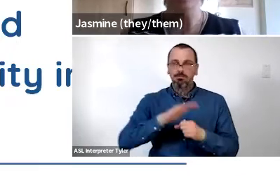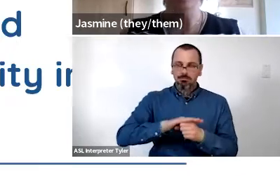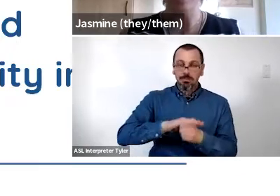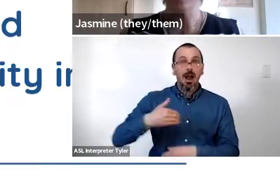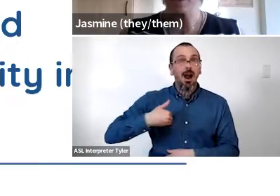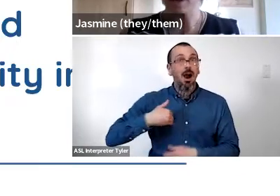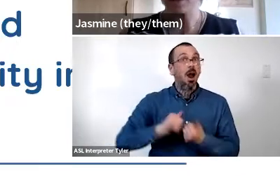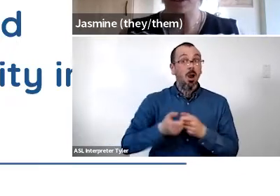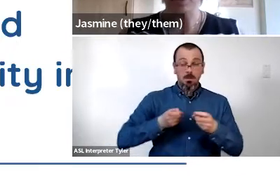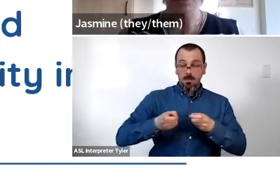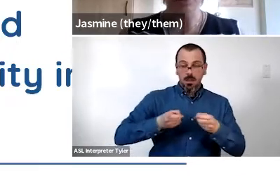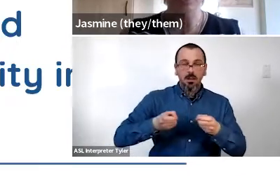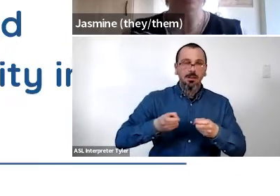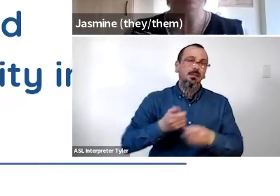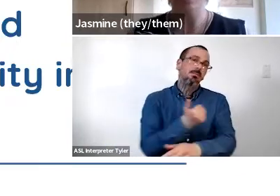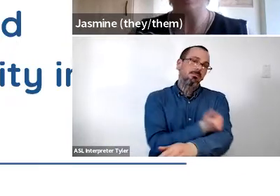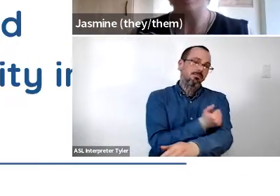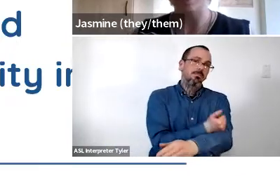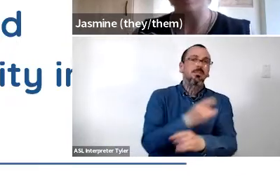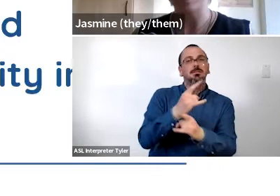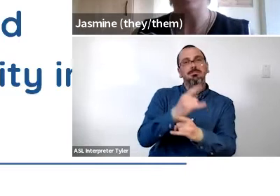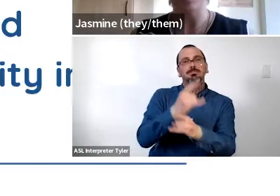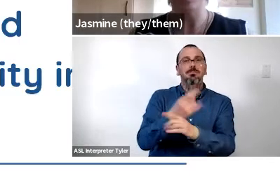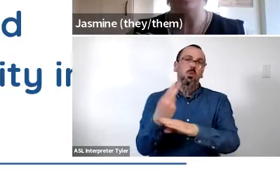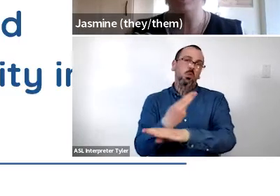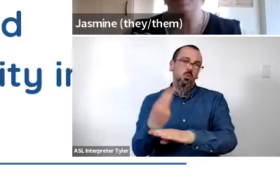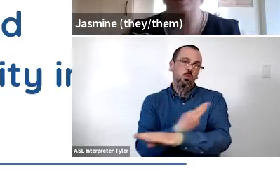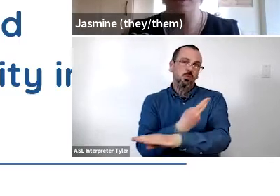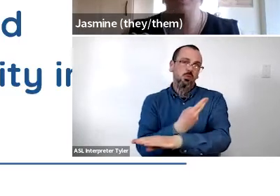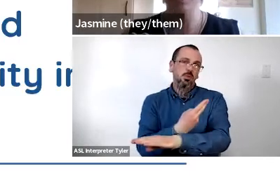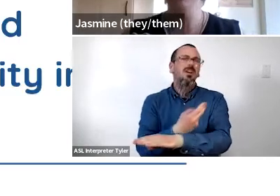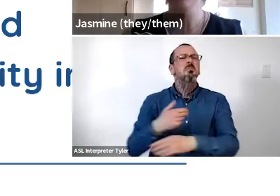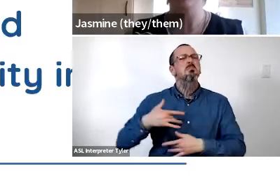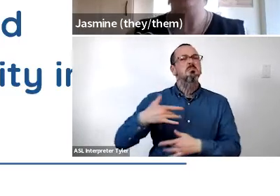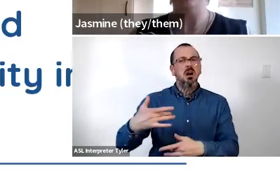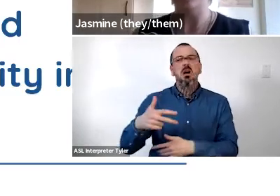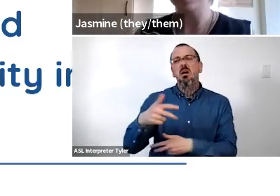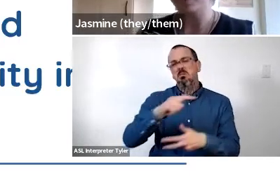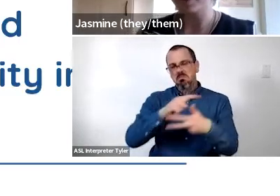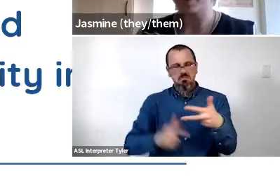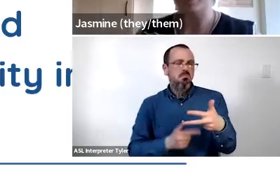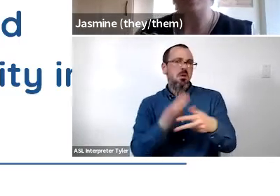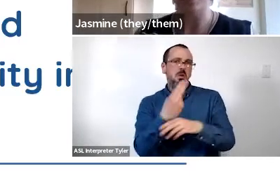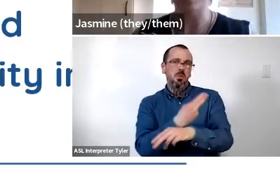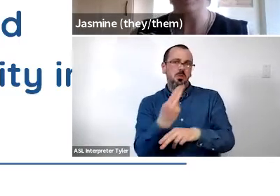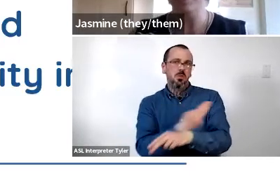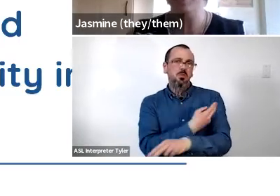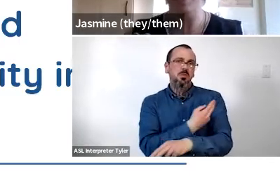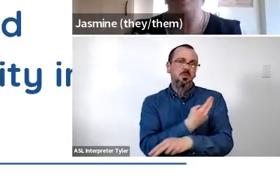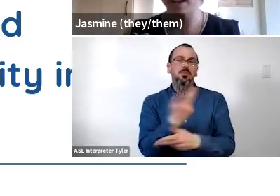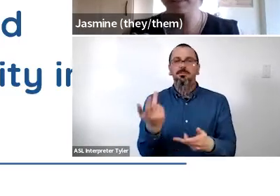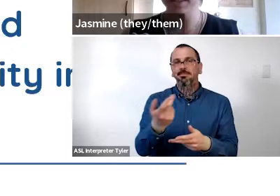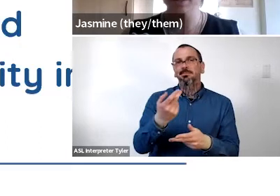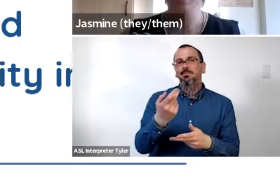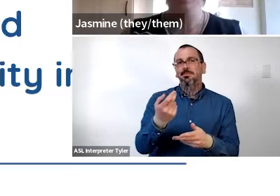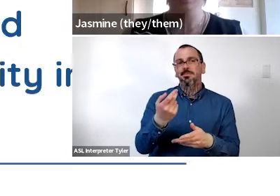study identified 3 categories to which most of their participants attributed their substance use. And those were homophobia and heteronormativity in